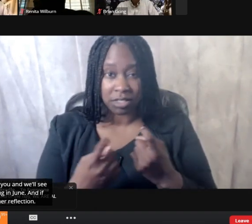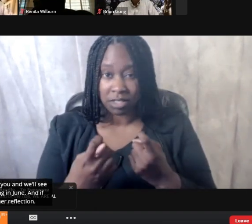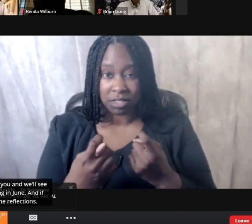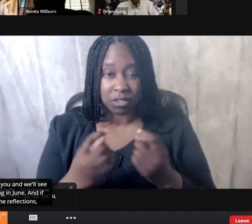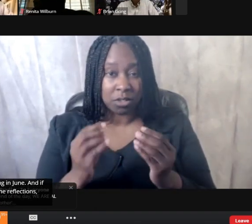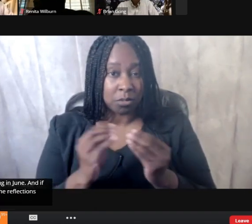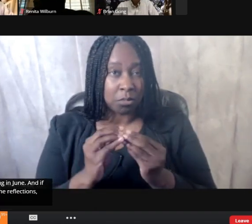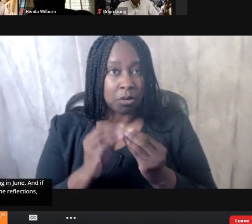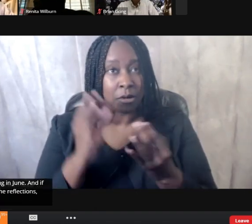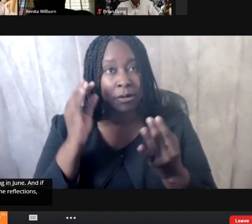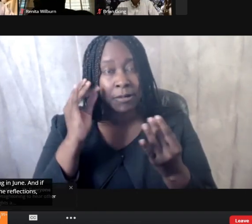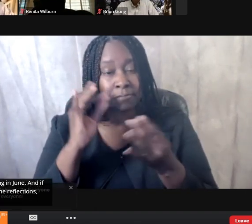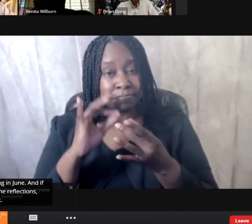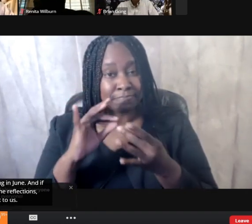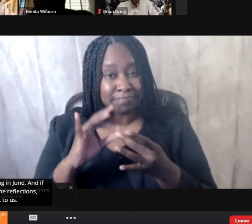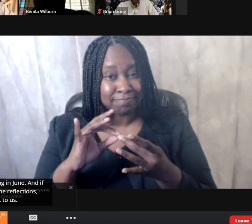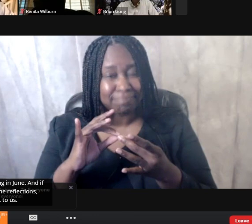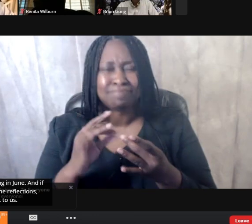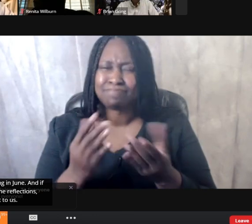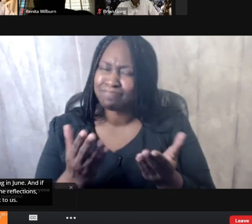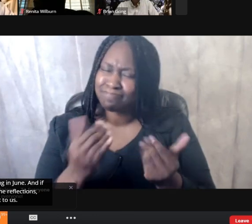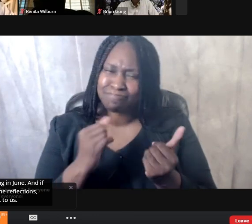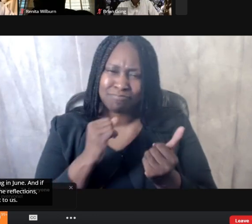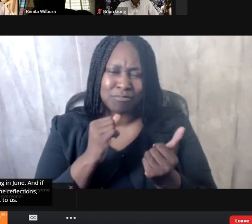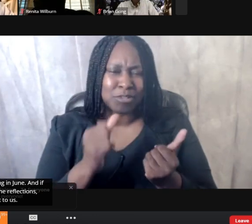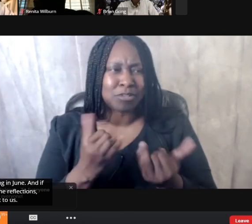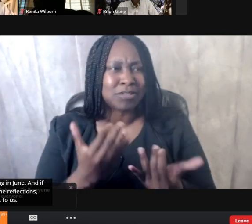reflections, please don't hesitate to reach out to us.